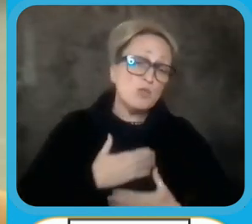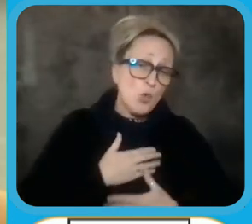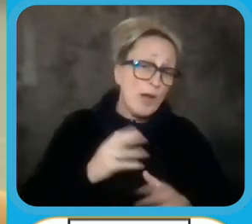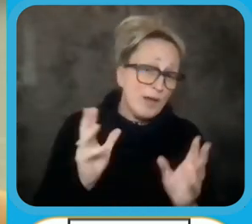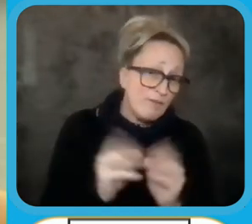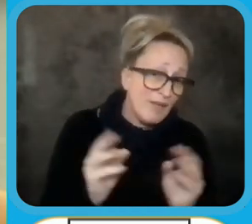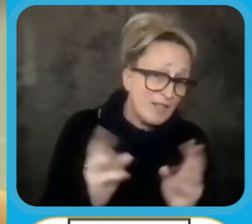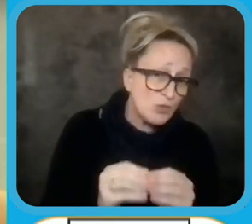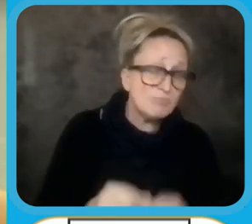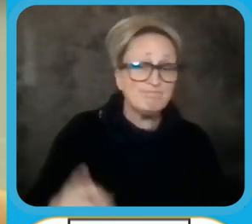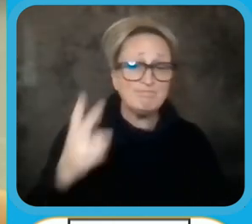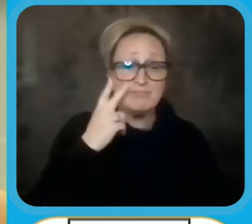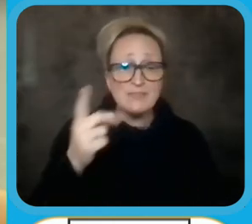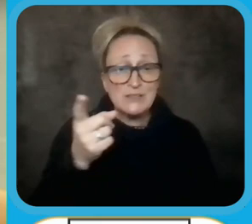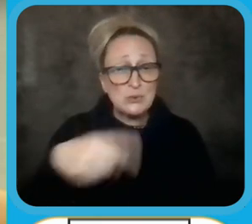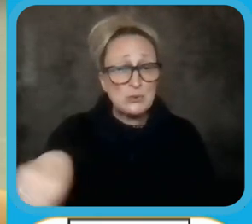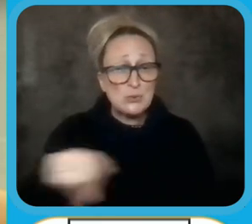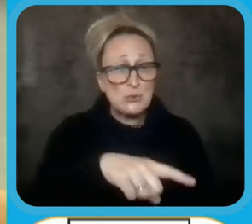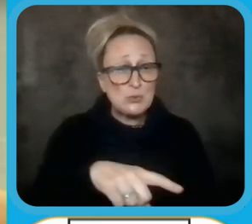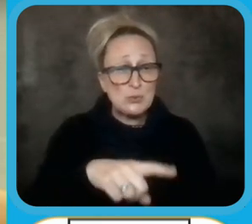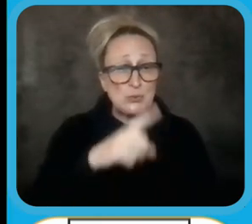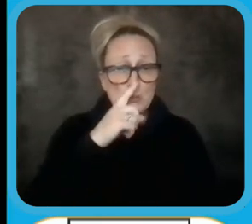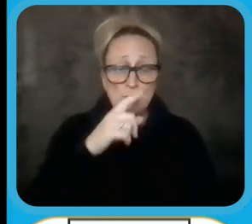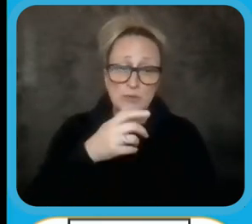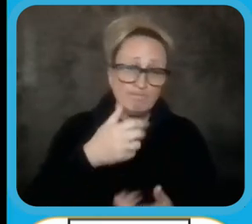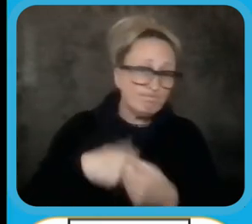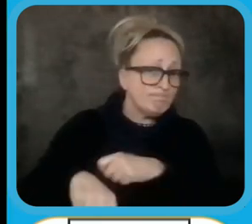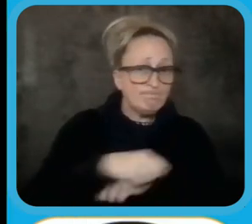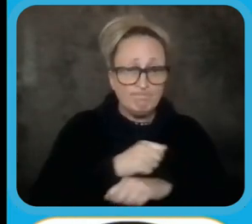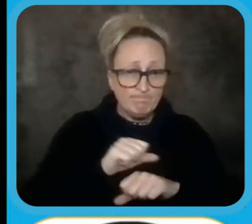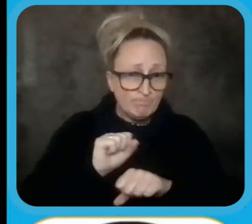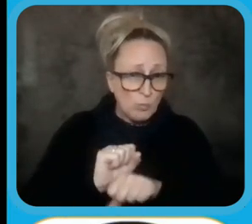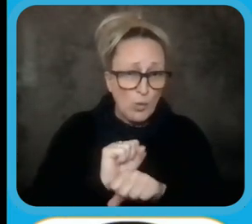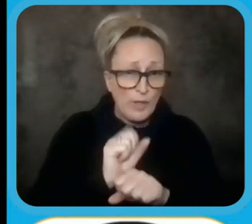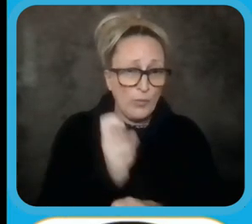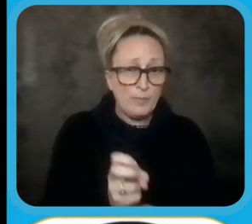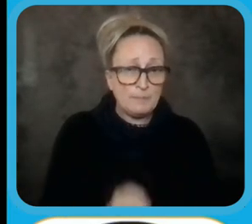and we'll see you in the trenches. Thank you.